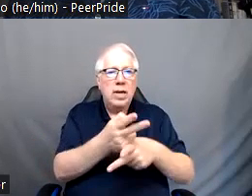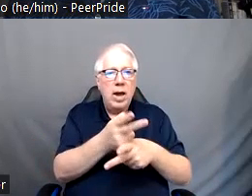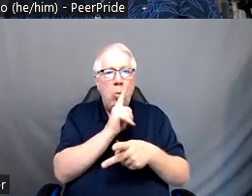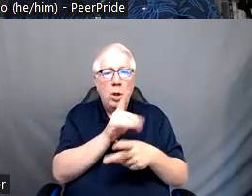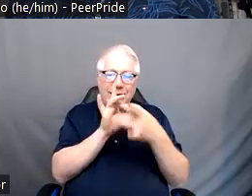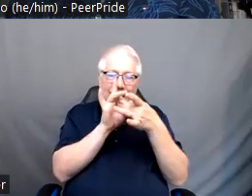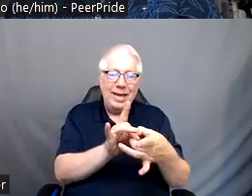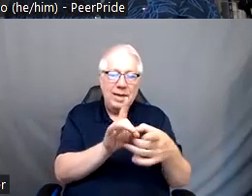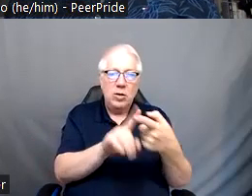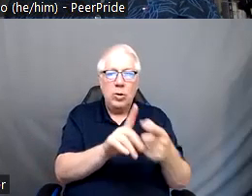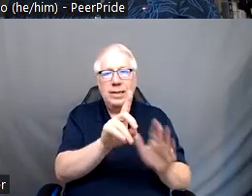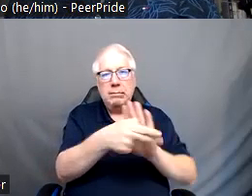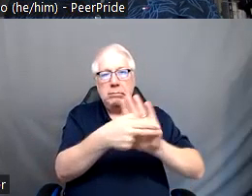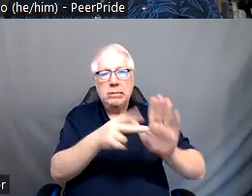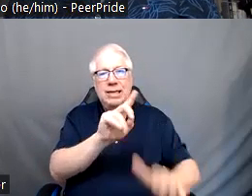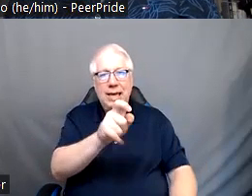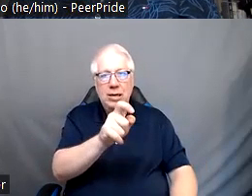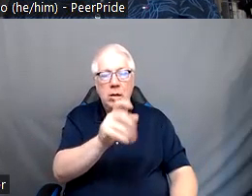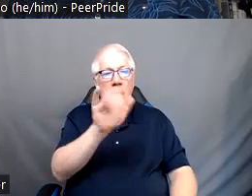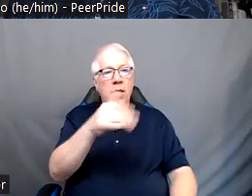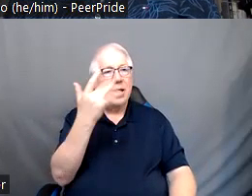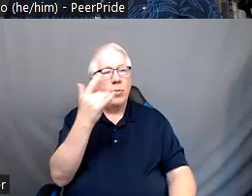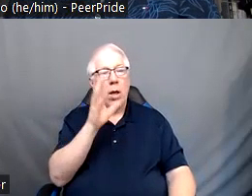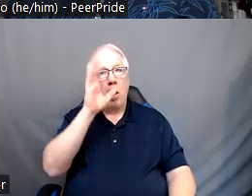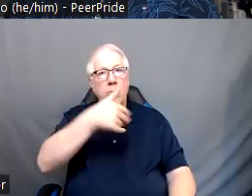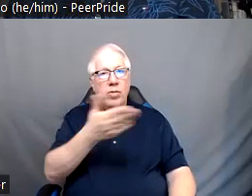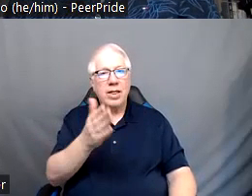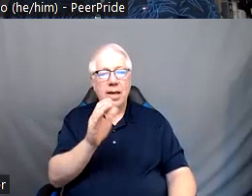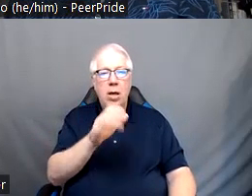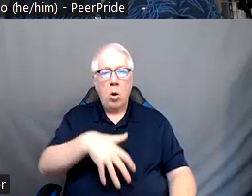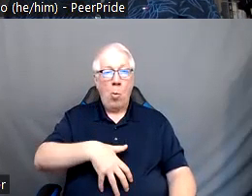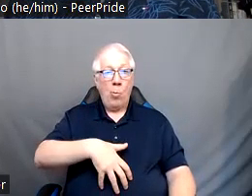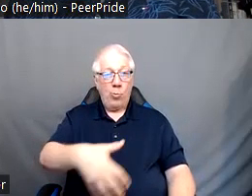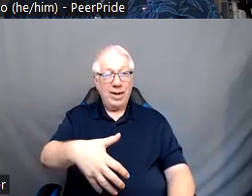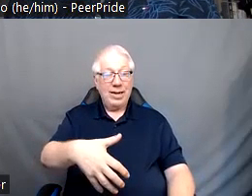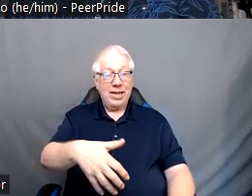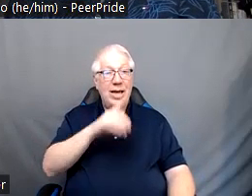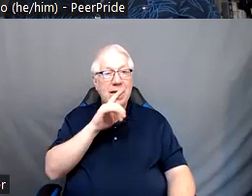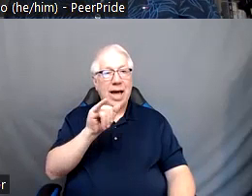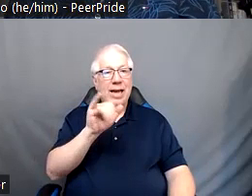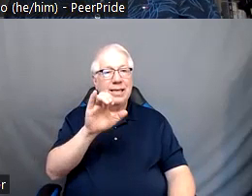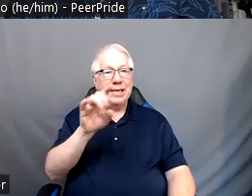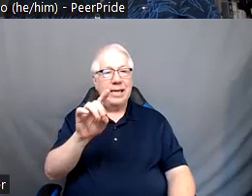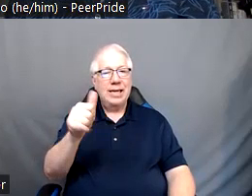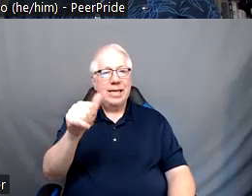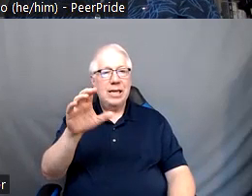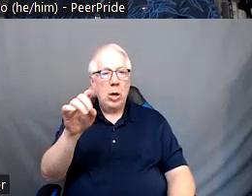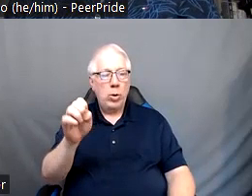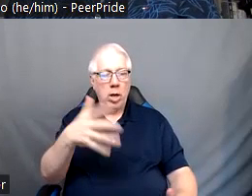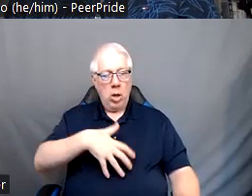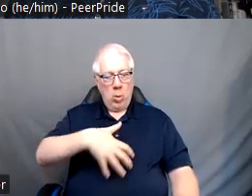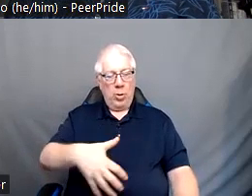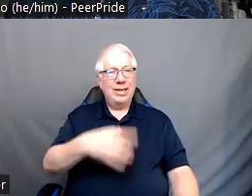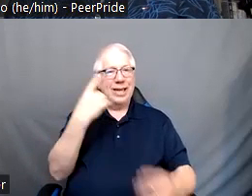to a diagnosis. So that's why you get like kind of absurd things like pregnancy is in an ICD-10 code, right? Like pregnancy is considered